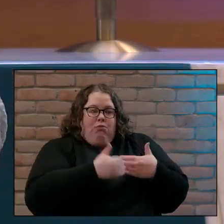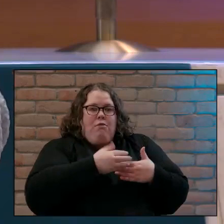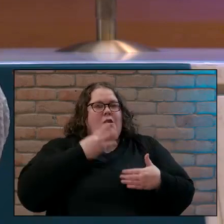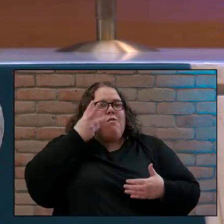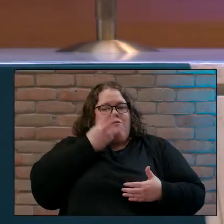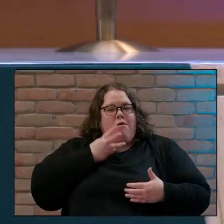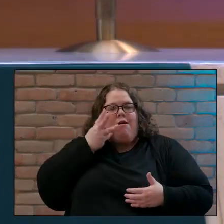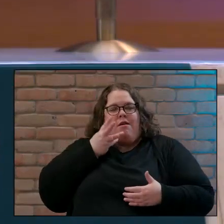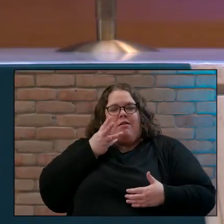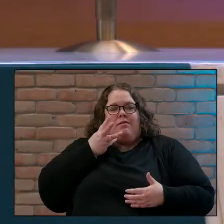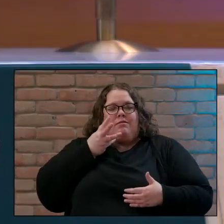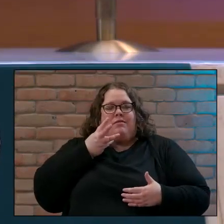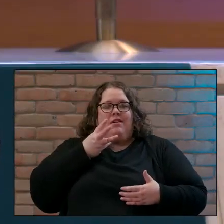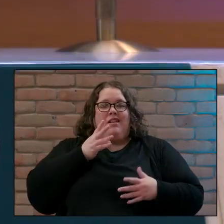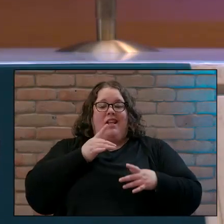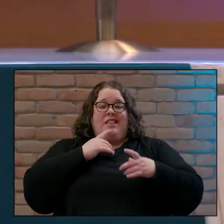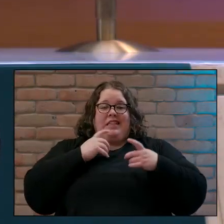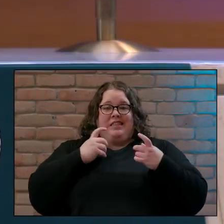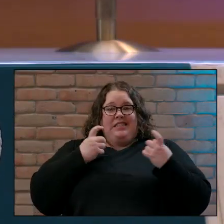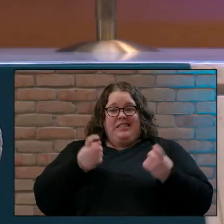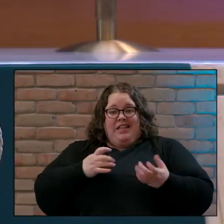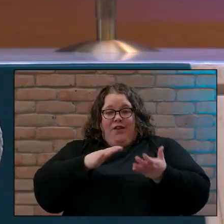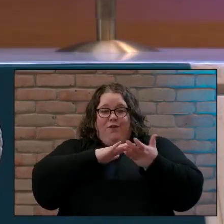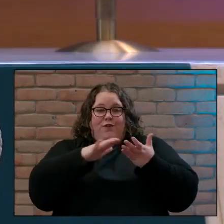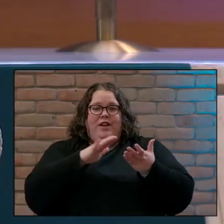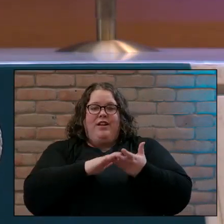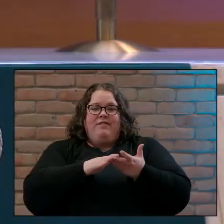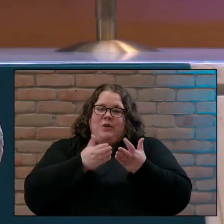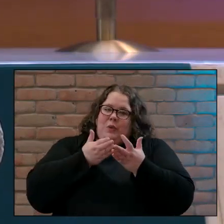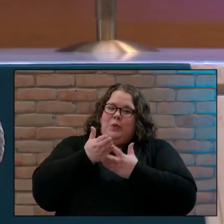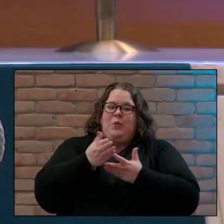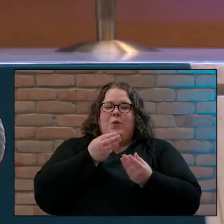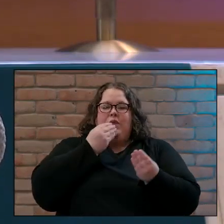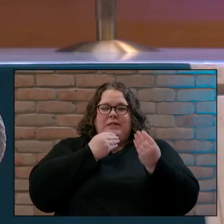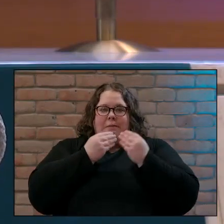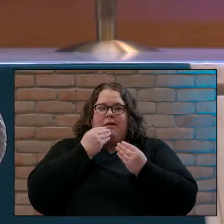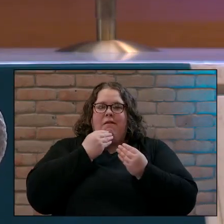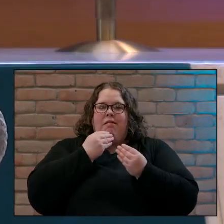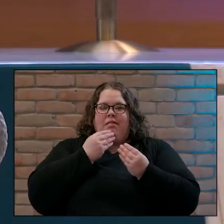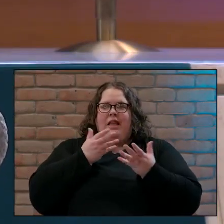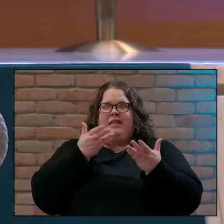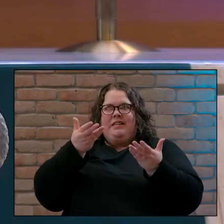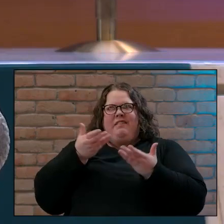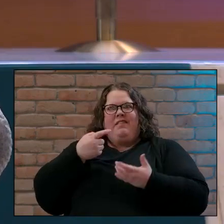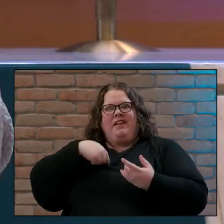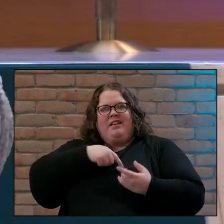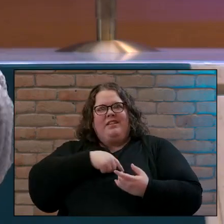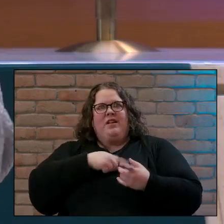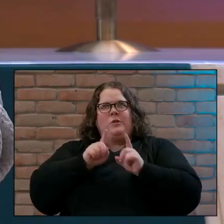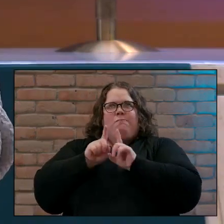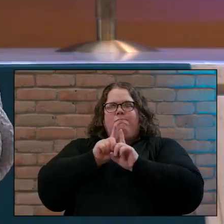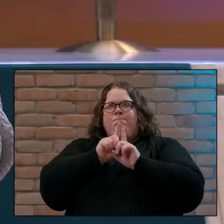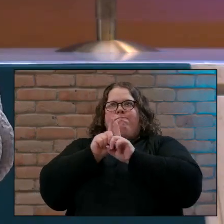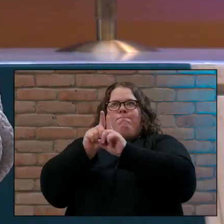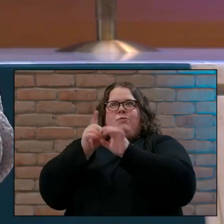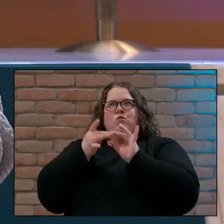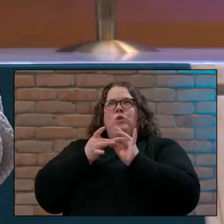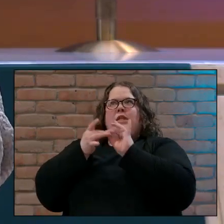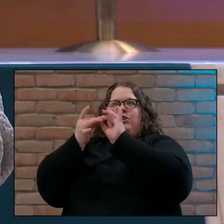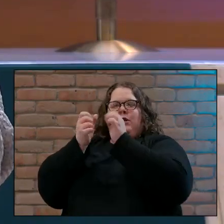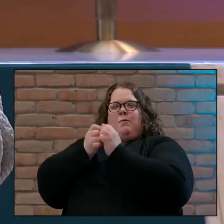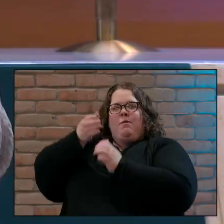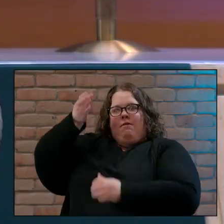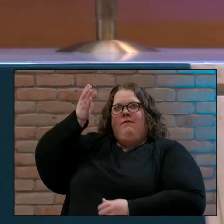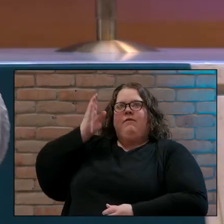offers us the forgiveness of sin in this meal as well and invites us to walk in a closer relationship with our Father in